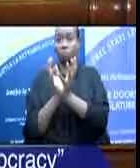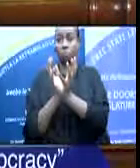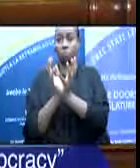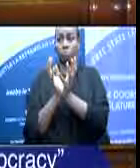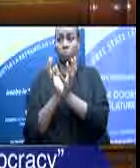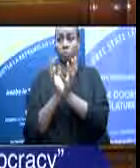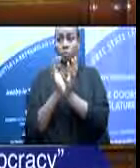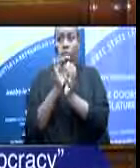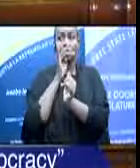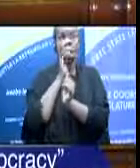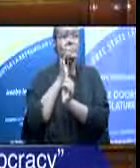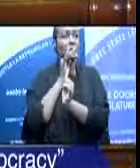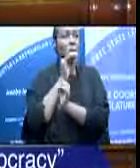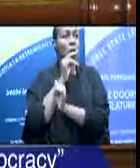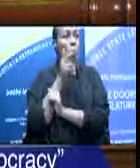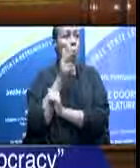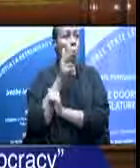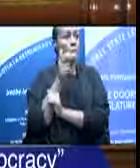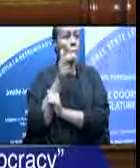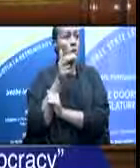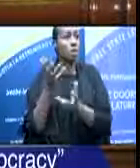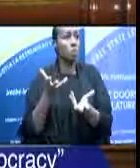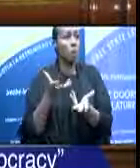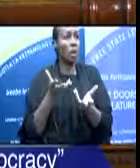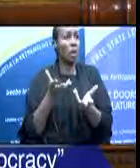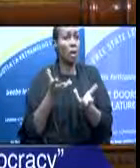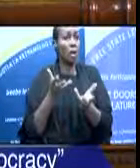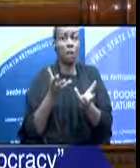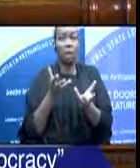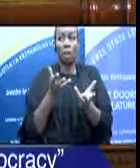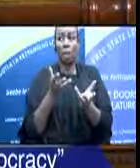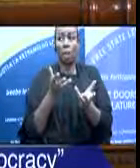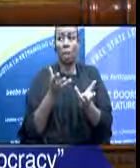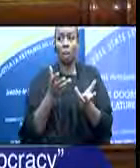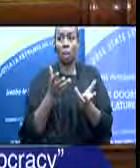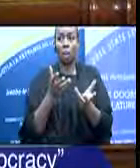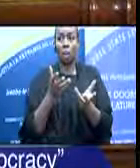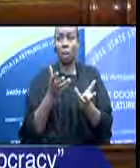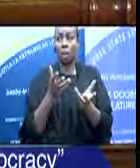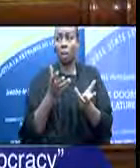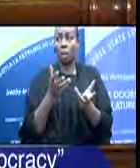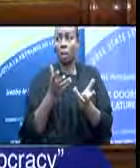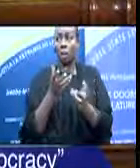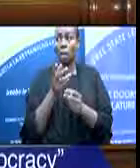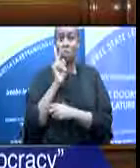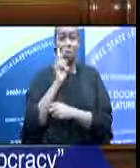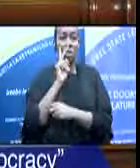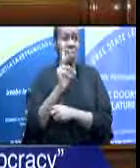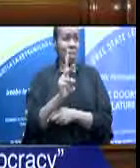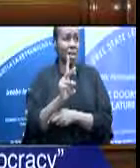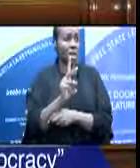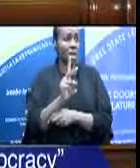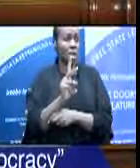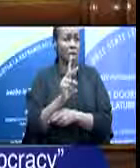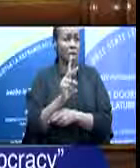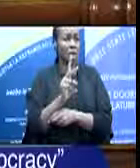Where are the weapons? Didn't you see the weapons, Madam Speaker? Where? We must